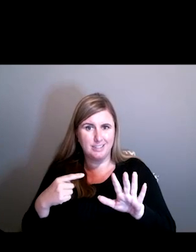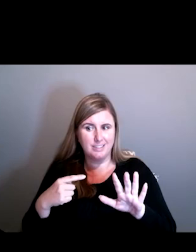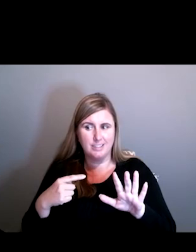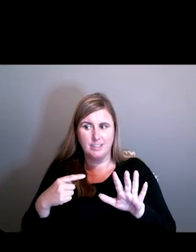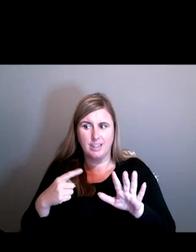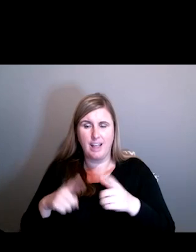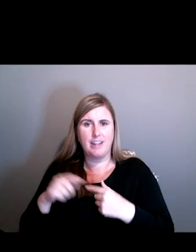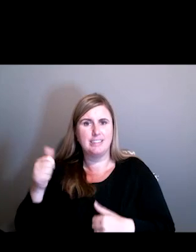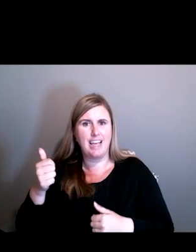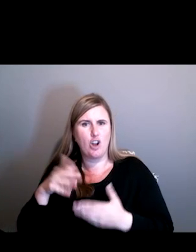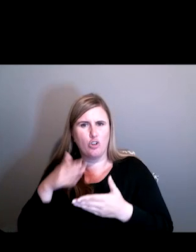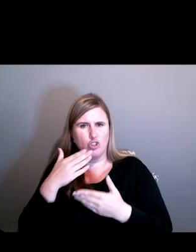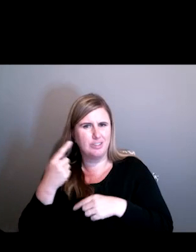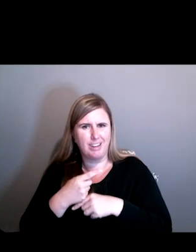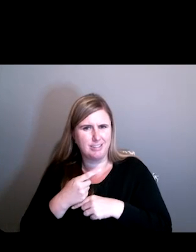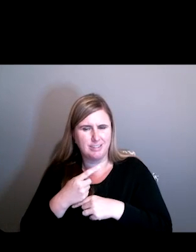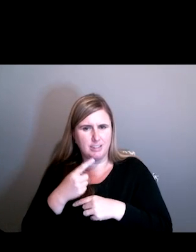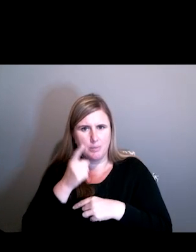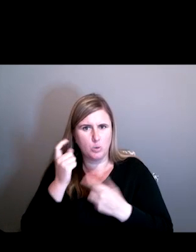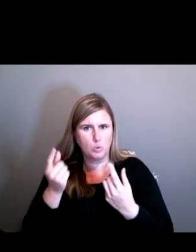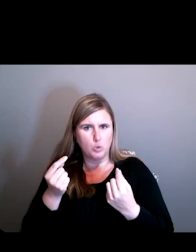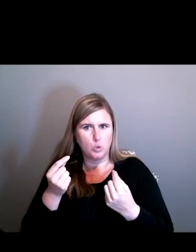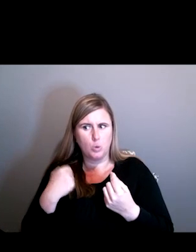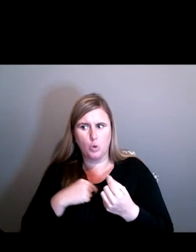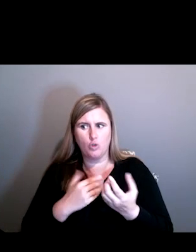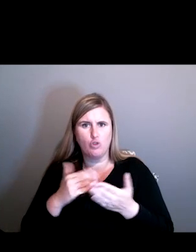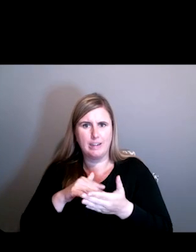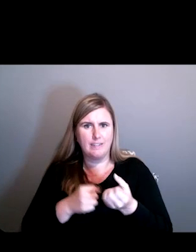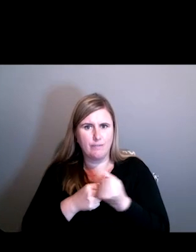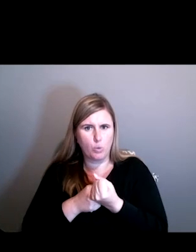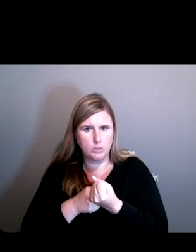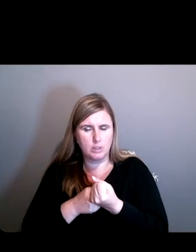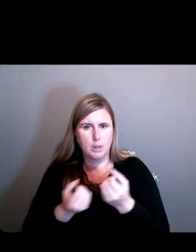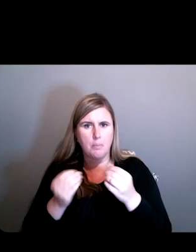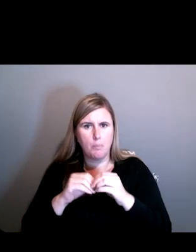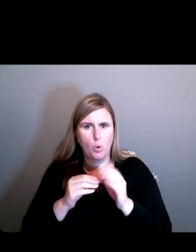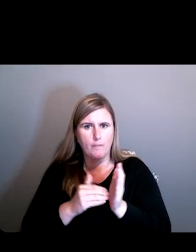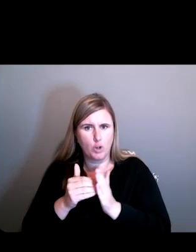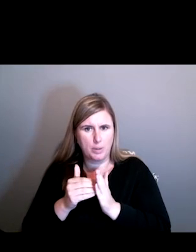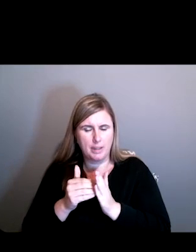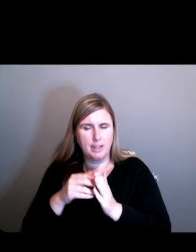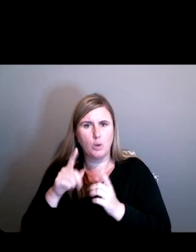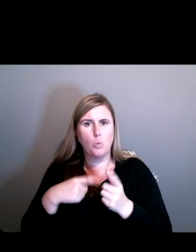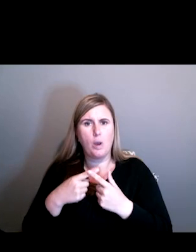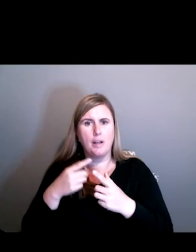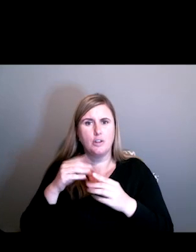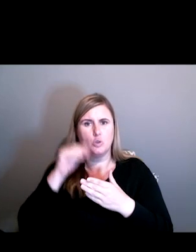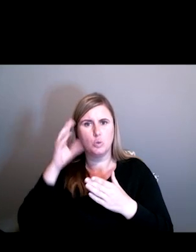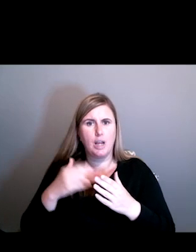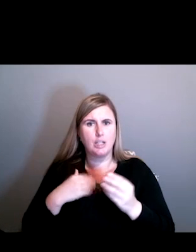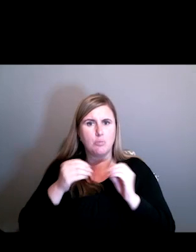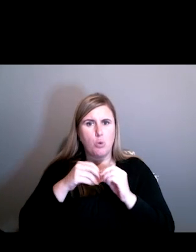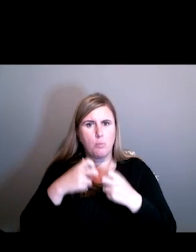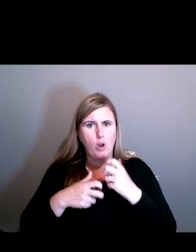on bad days and 10 on good days, because then what we're doing is we're reinforcing more